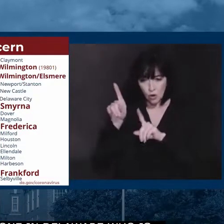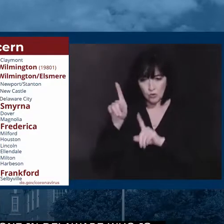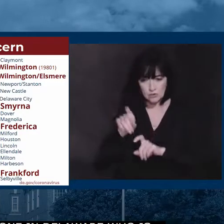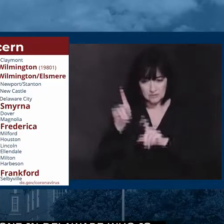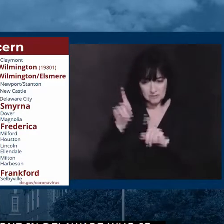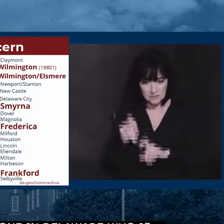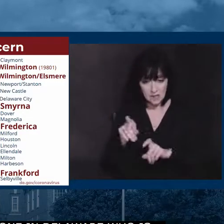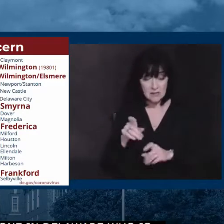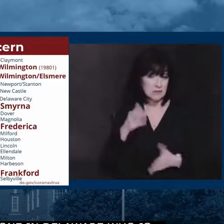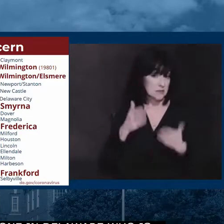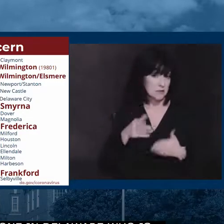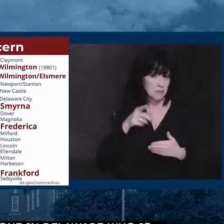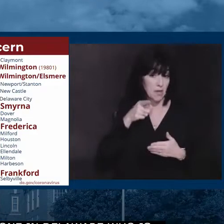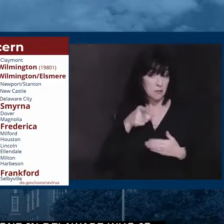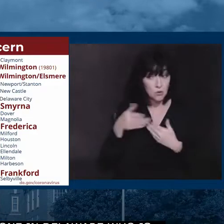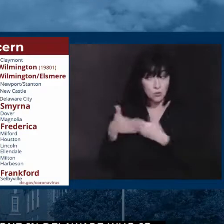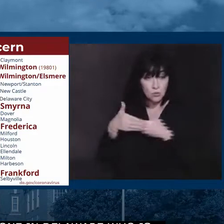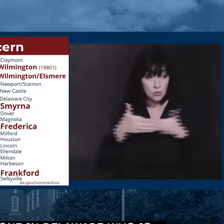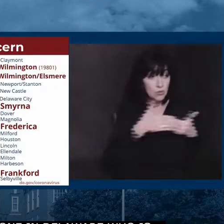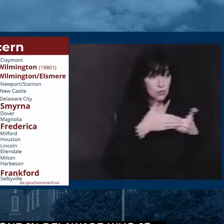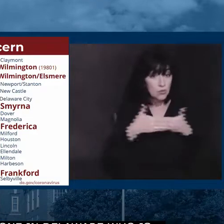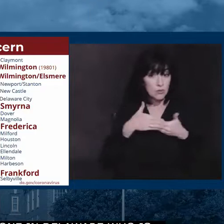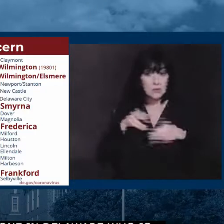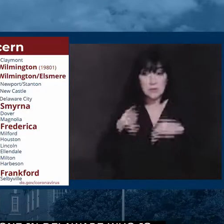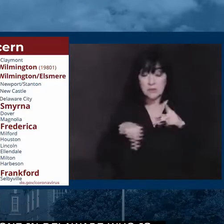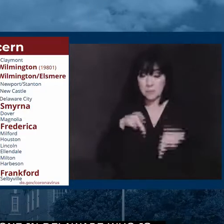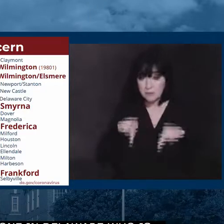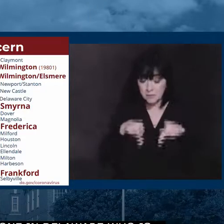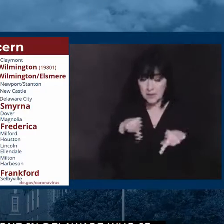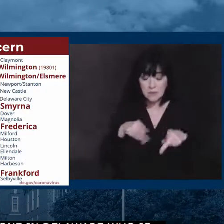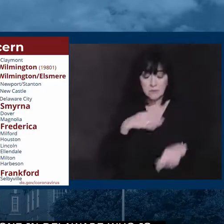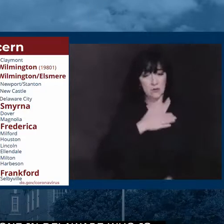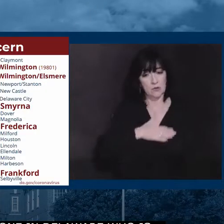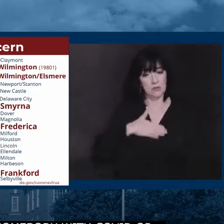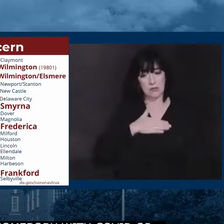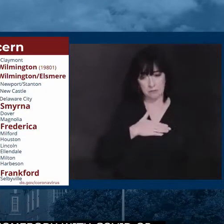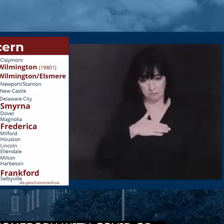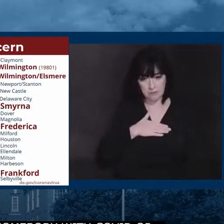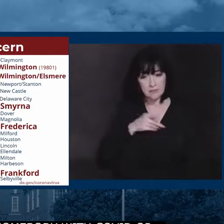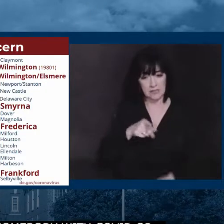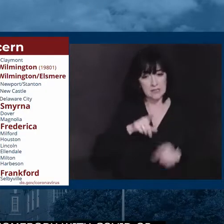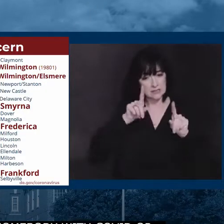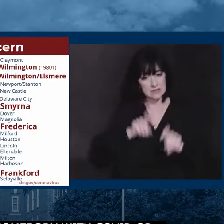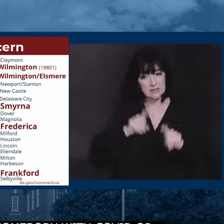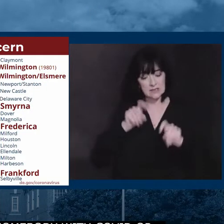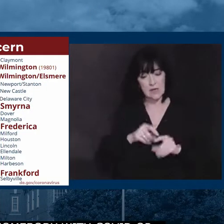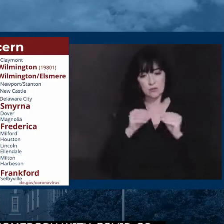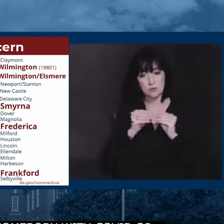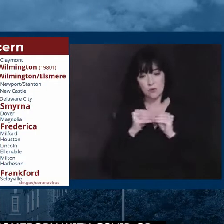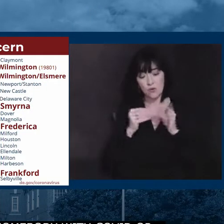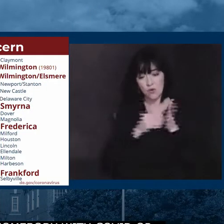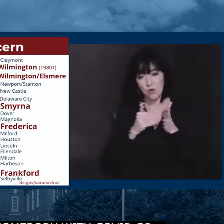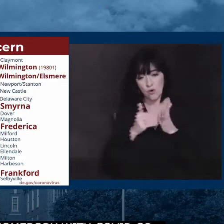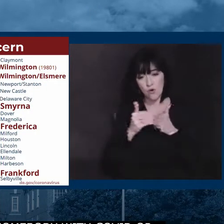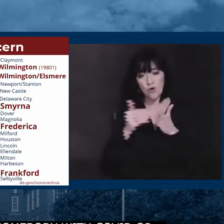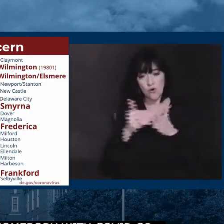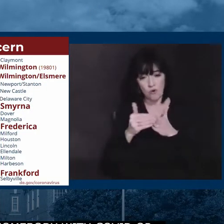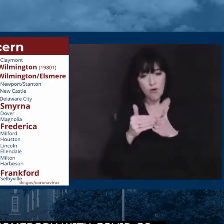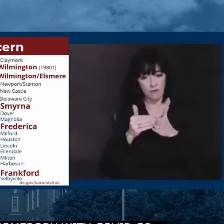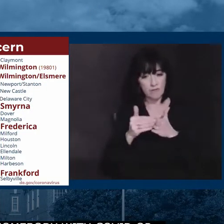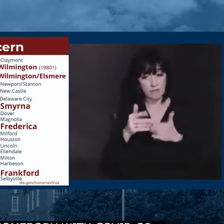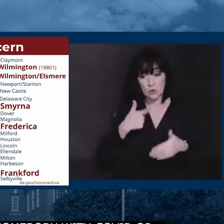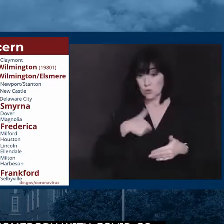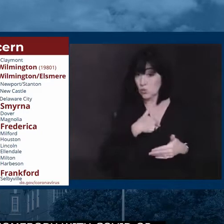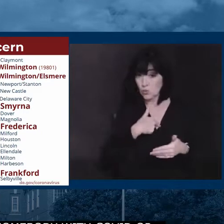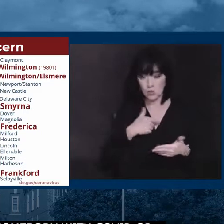COVID or COVID consequences, please make sure that you're getting tested as is recommended and